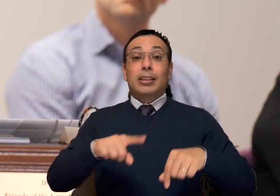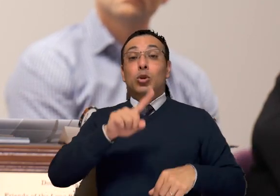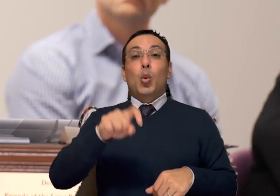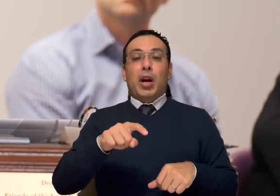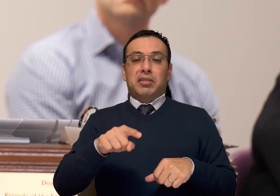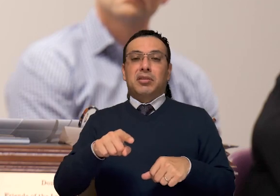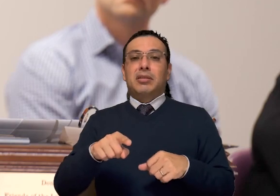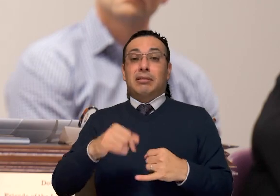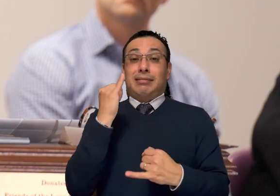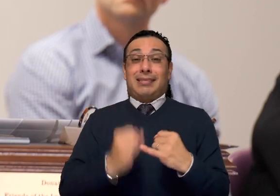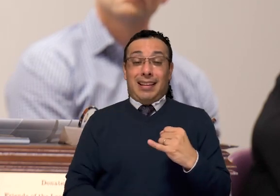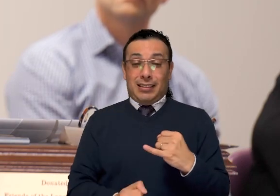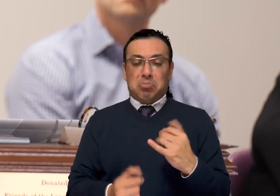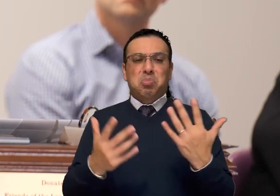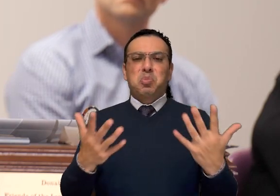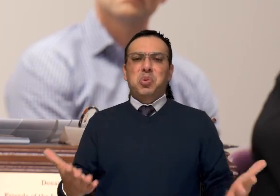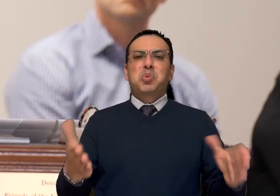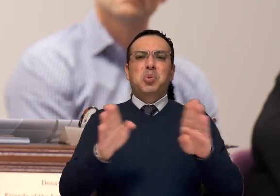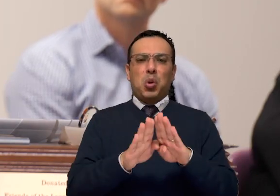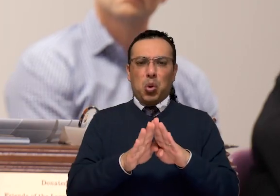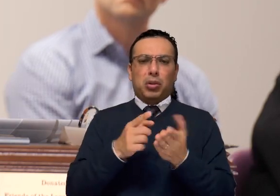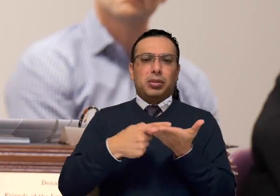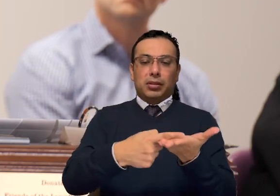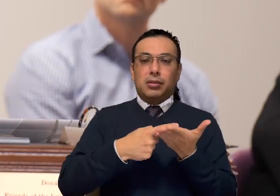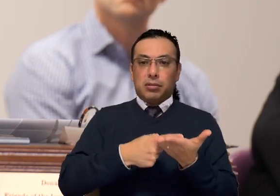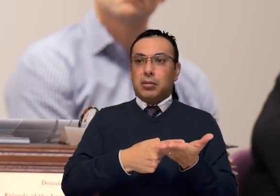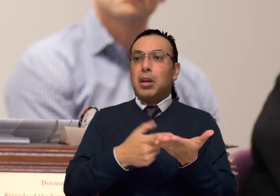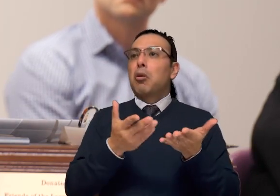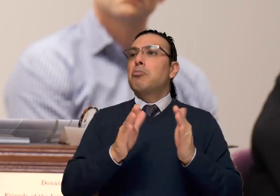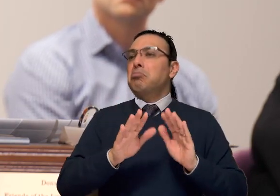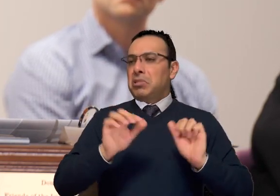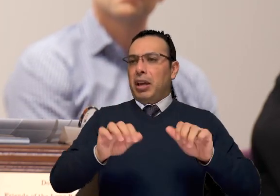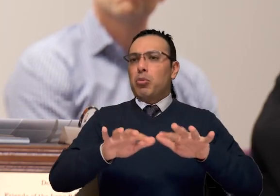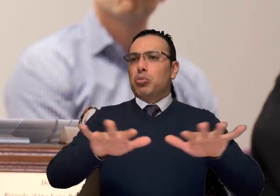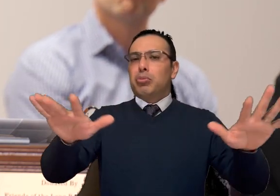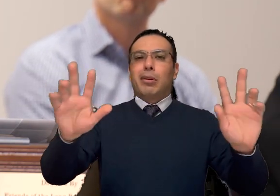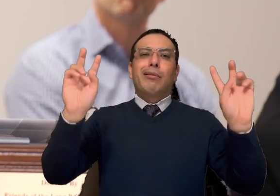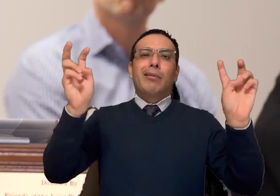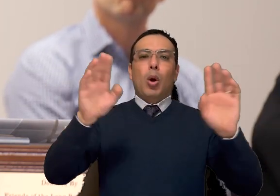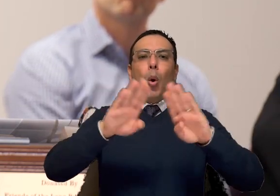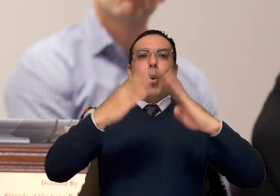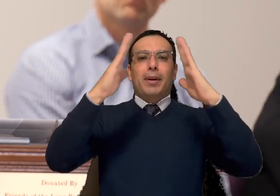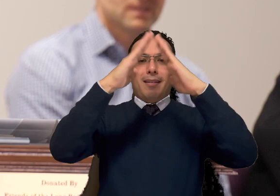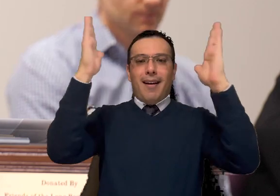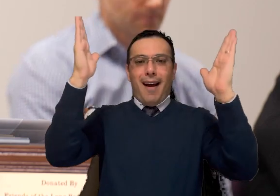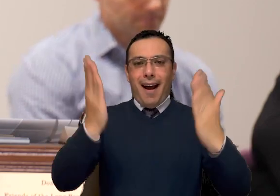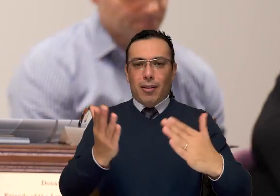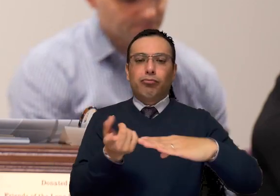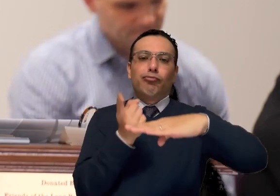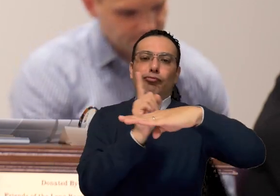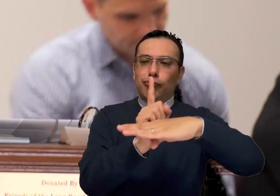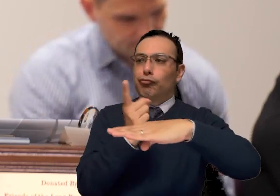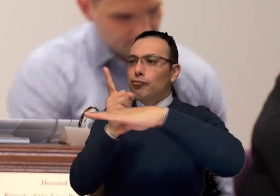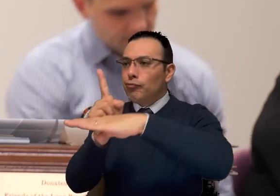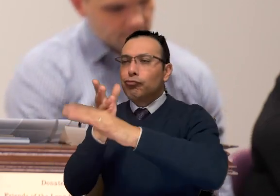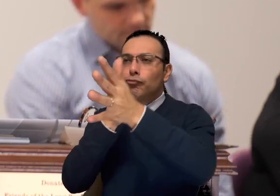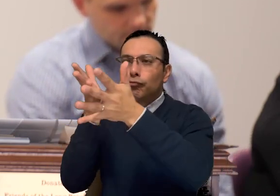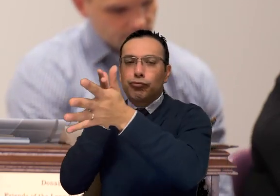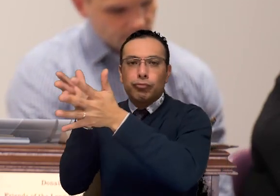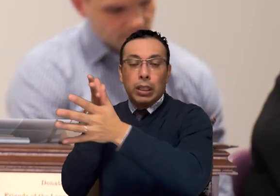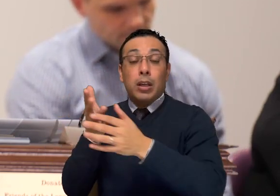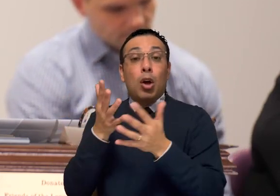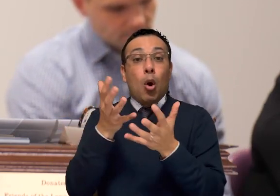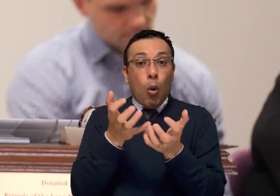to the, well, we have open house in here, we have open house out there, and if you would like to talk with any of these subject